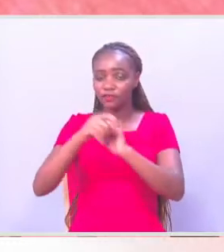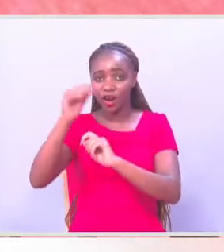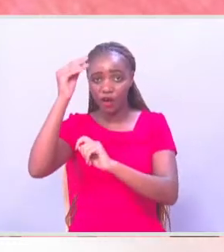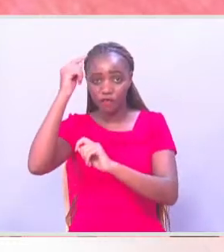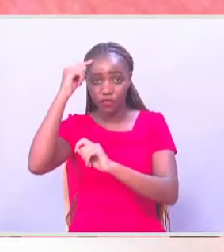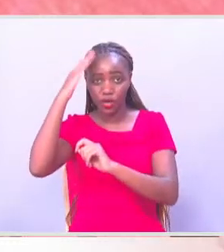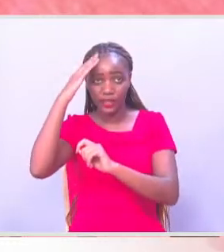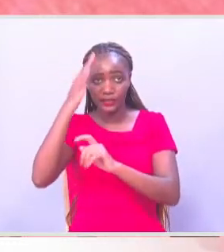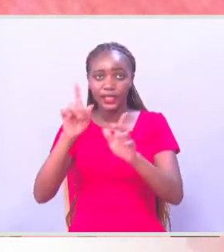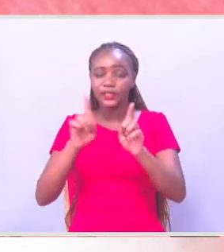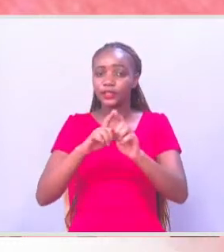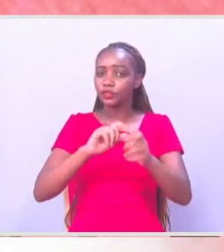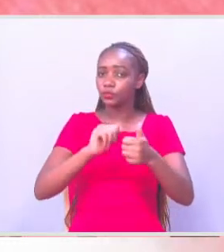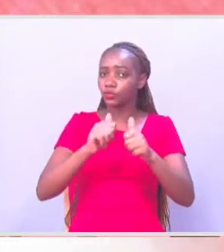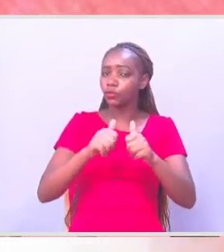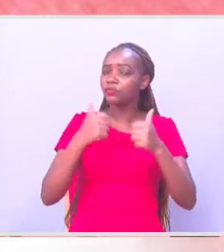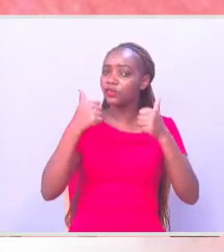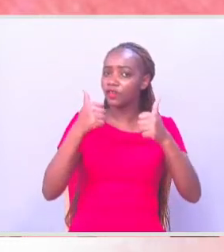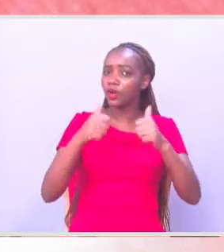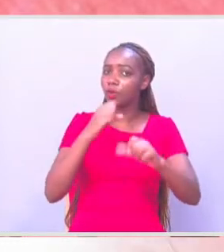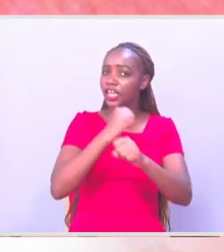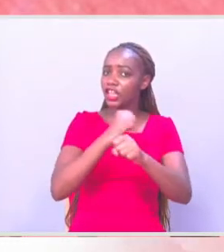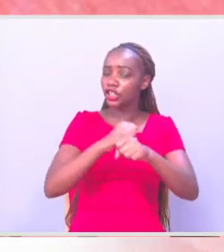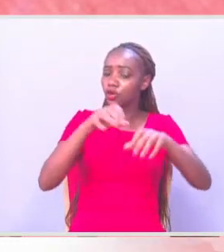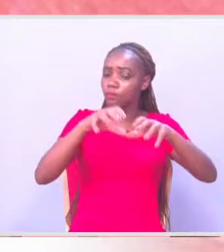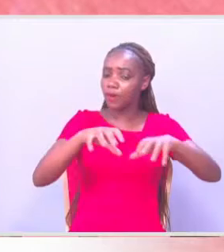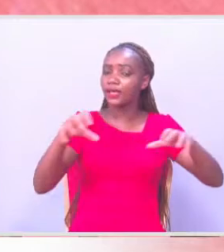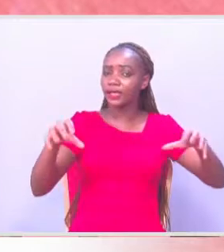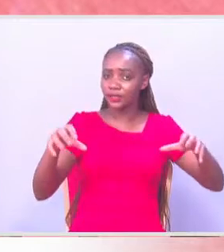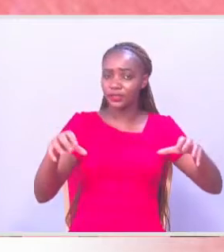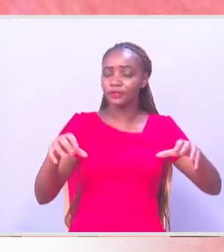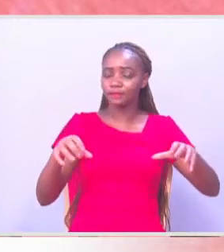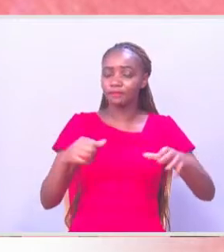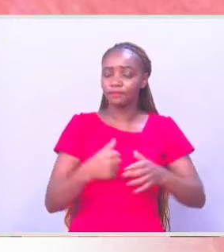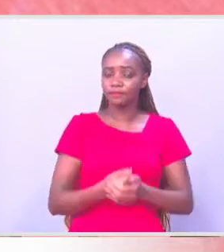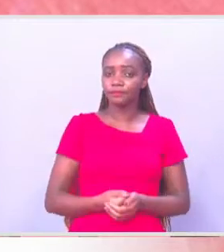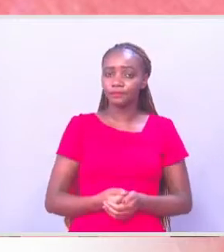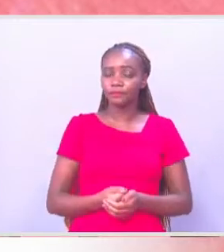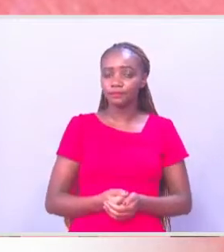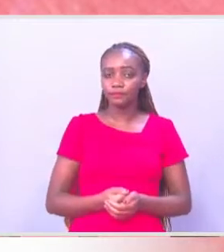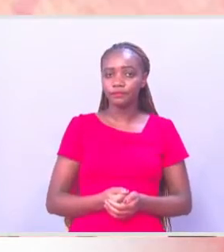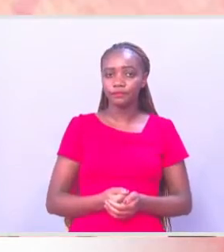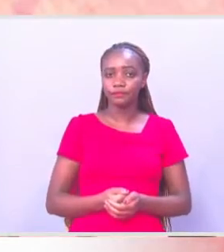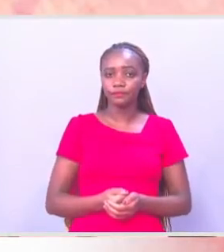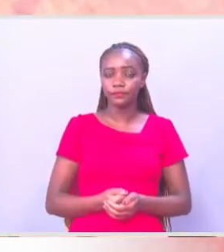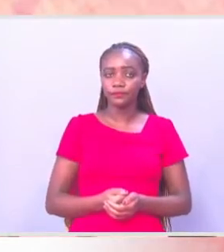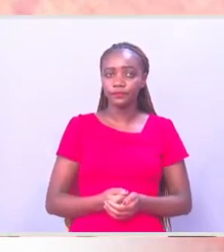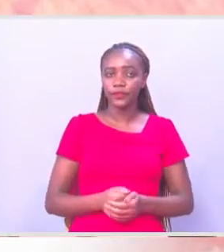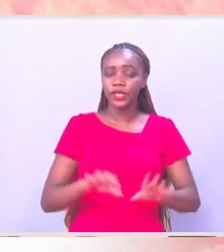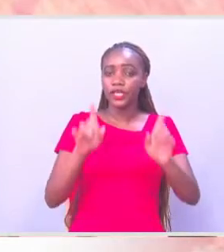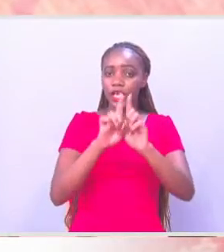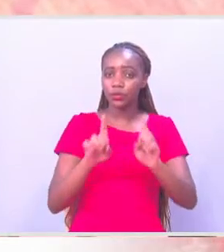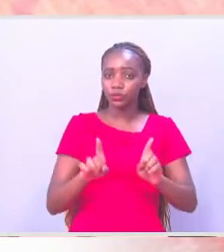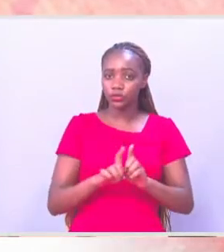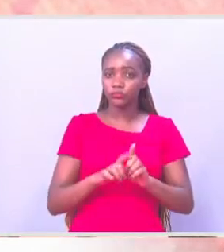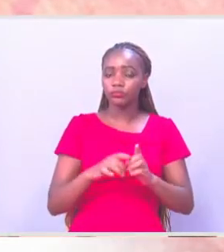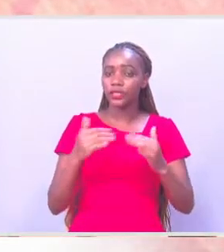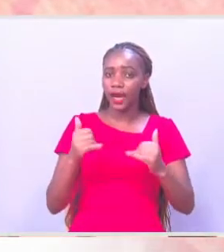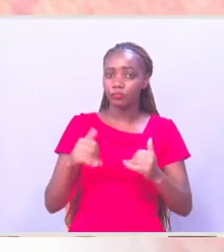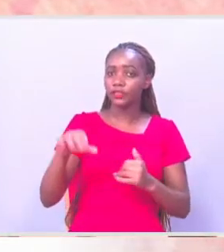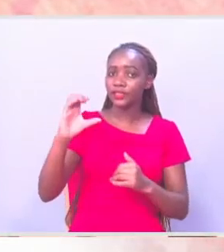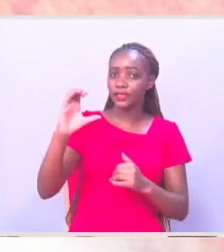to compete fairly in the job market, as is the current trend in the world today. The shift to